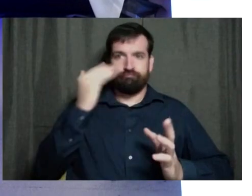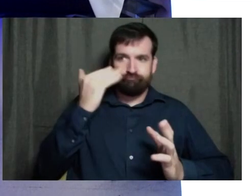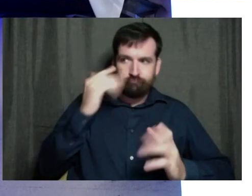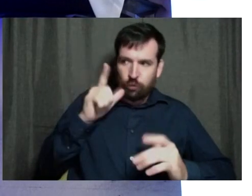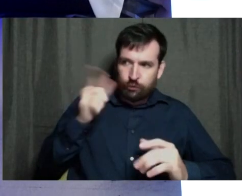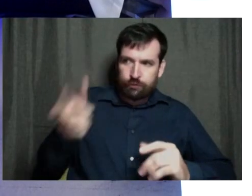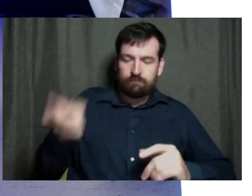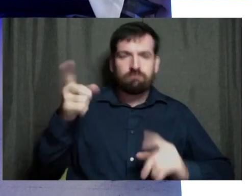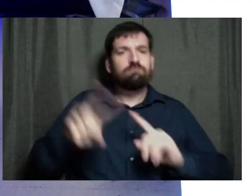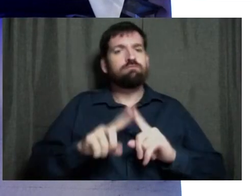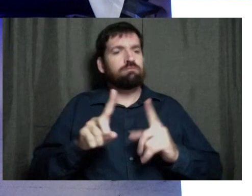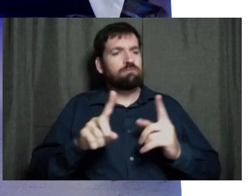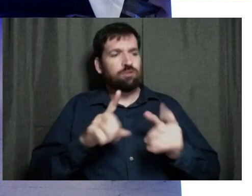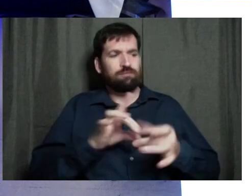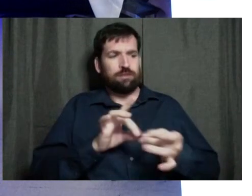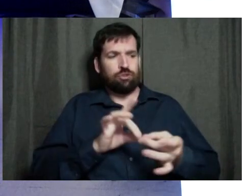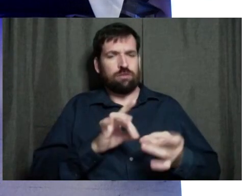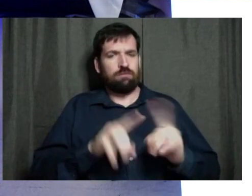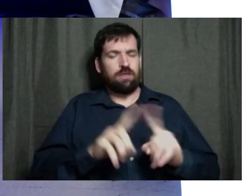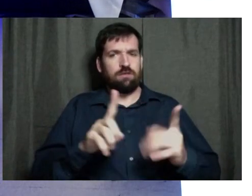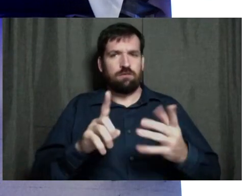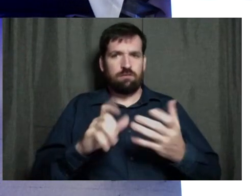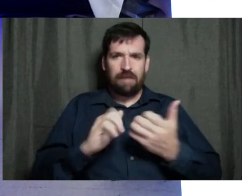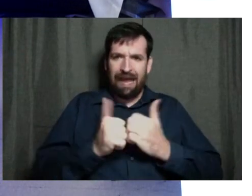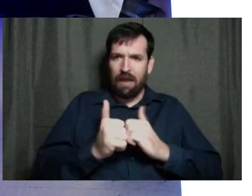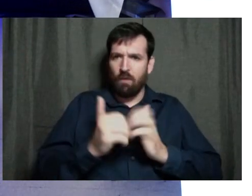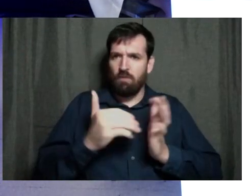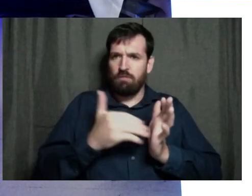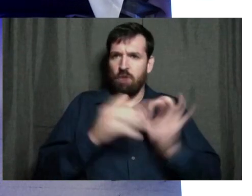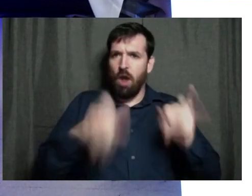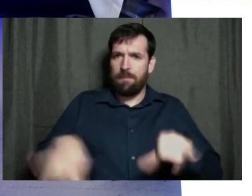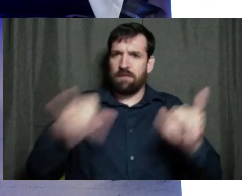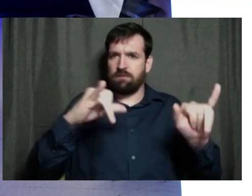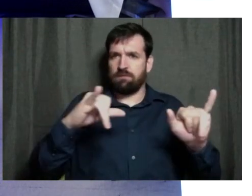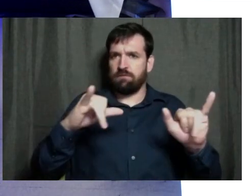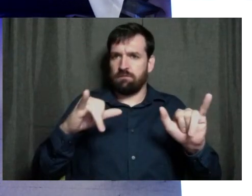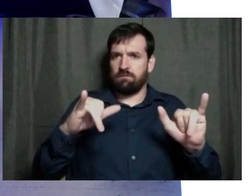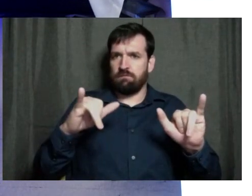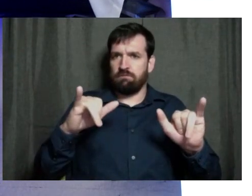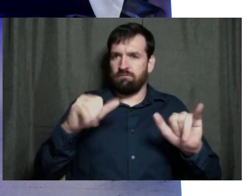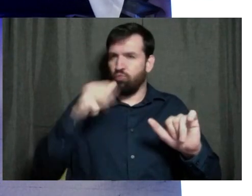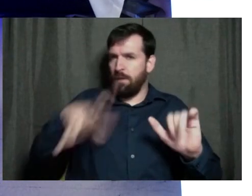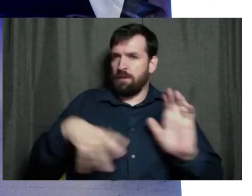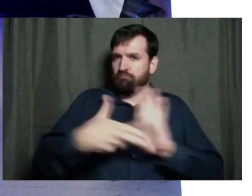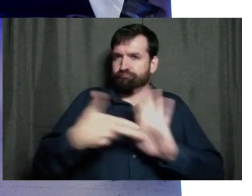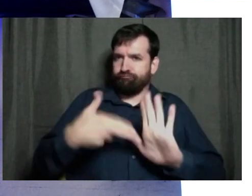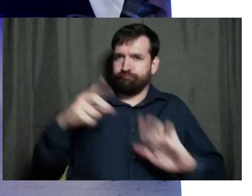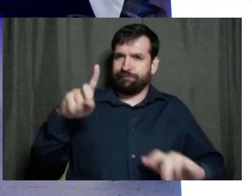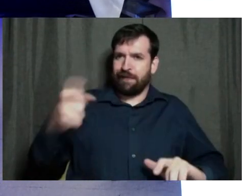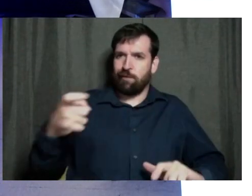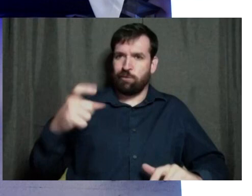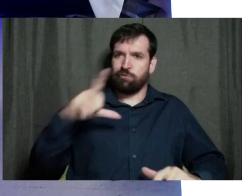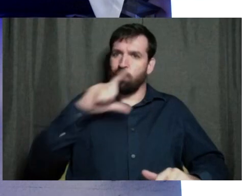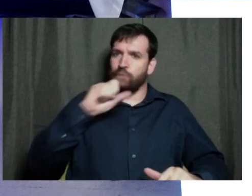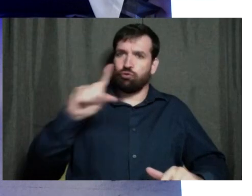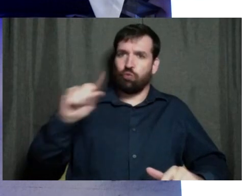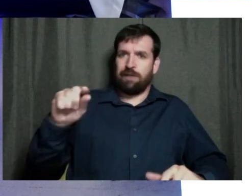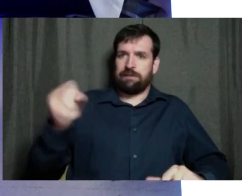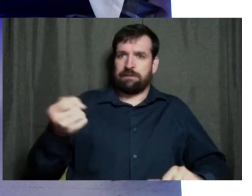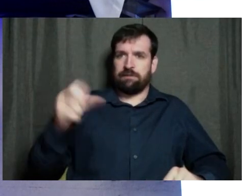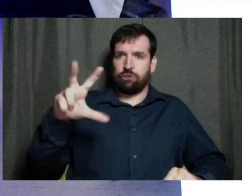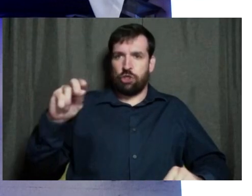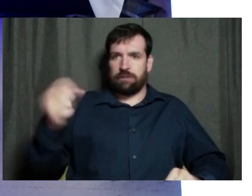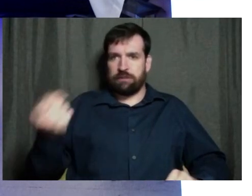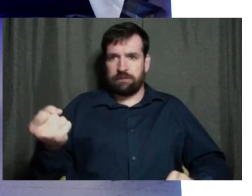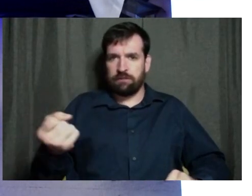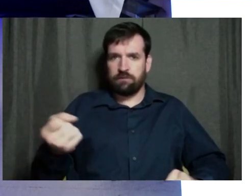how common is it for a woman to be diagnosed in their 20s and 30s? I think Lauren touched on it. It's something you maybe